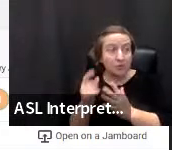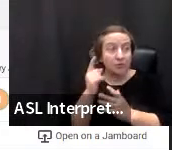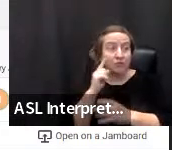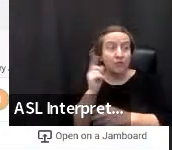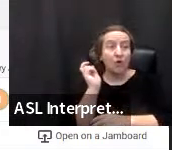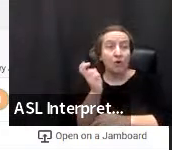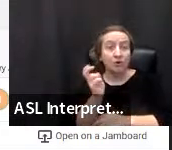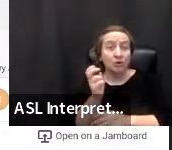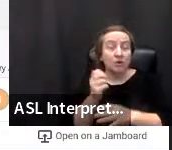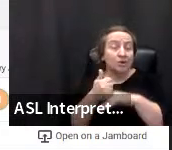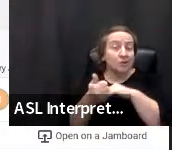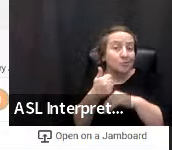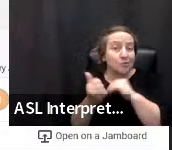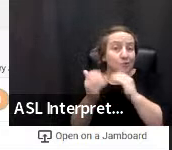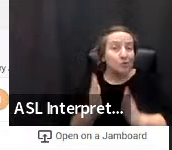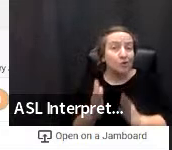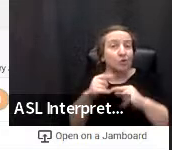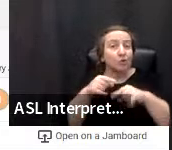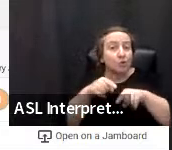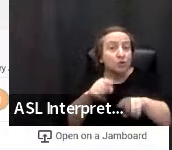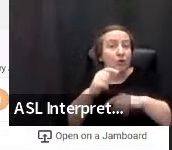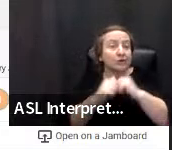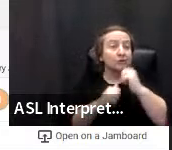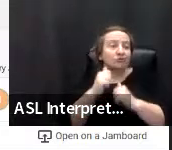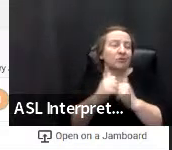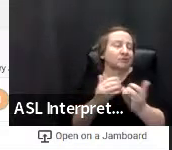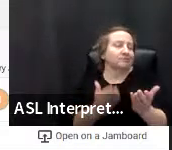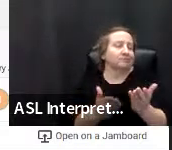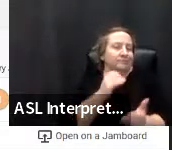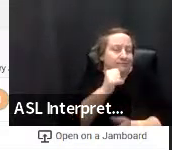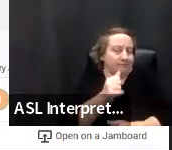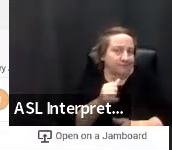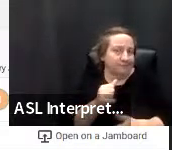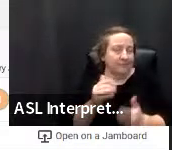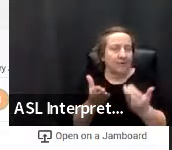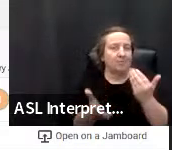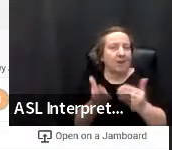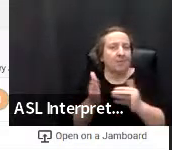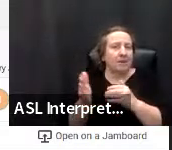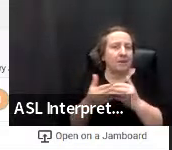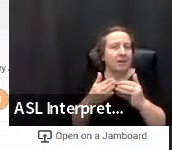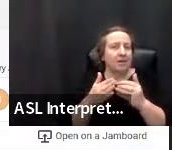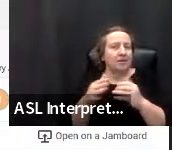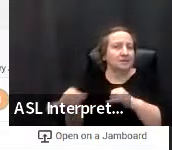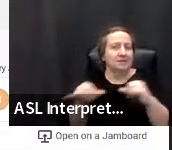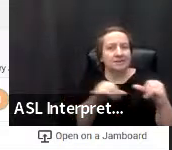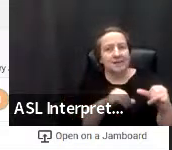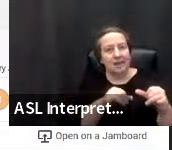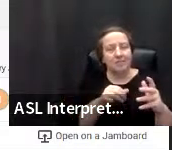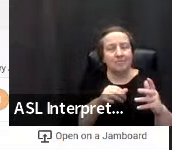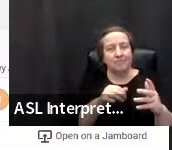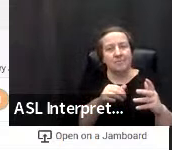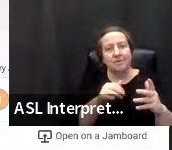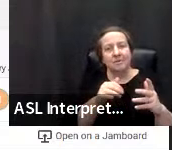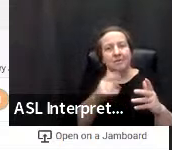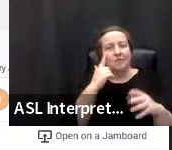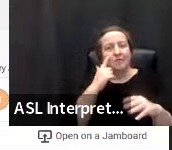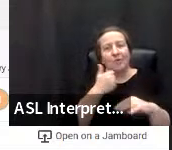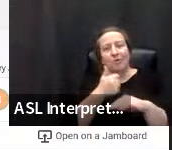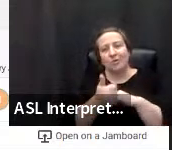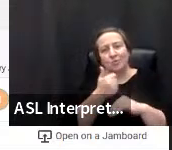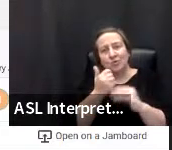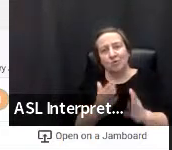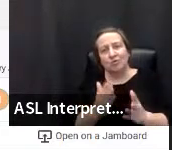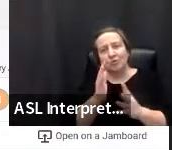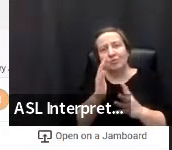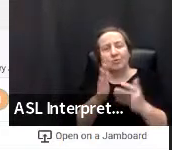during construction? Probably not. Probably about the same disruption for commuters no matter which option we choose.